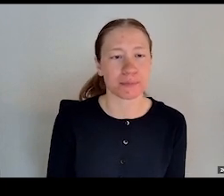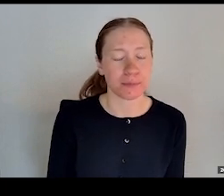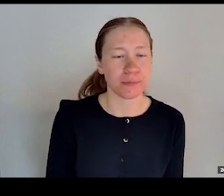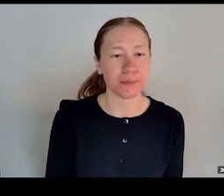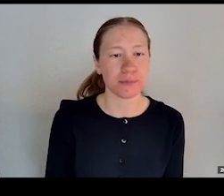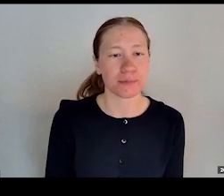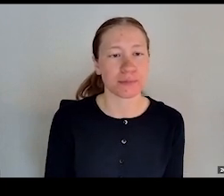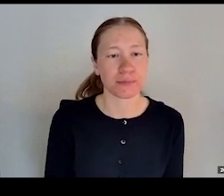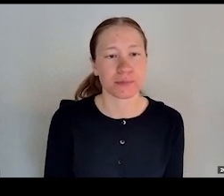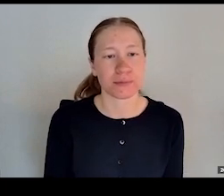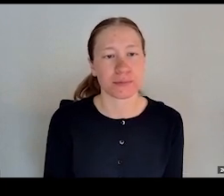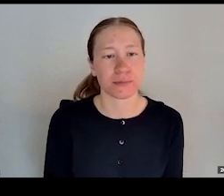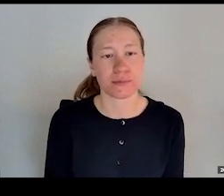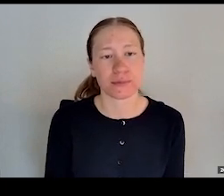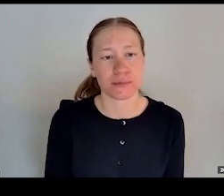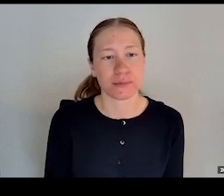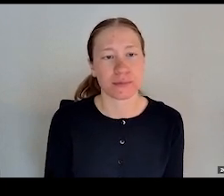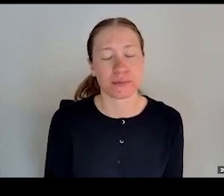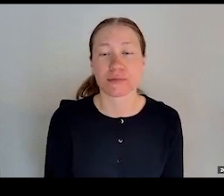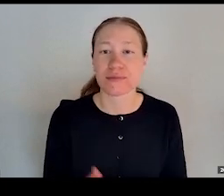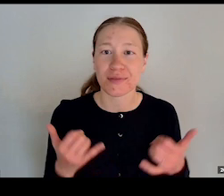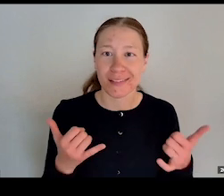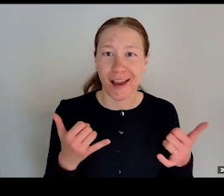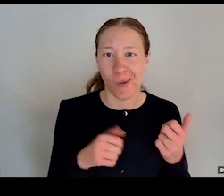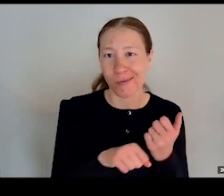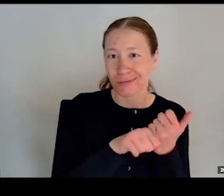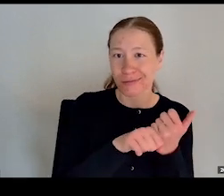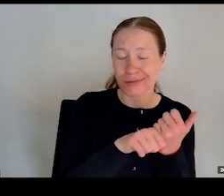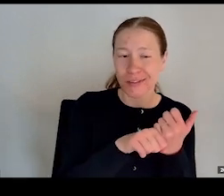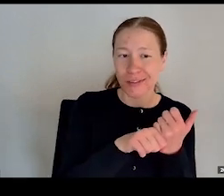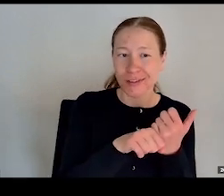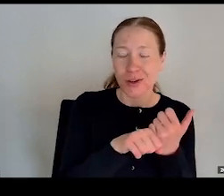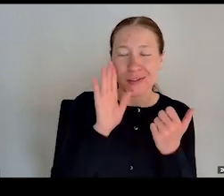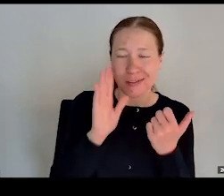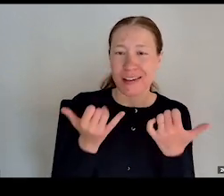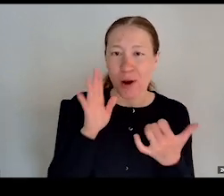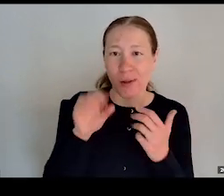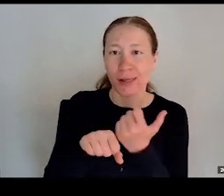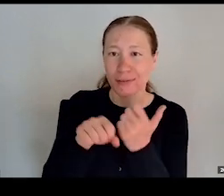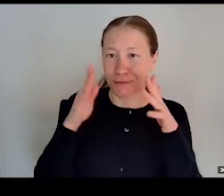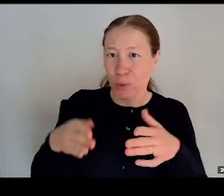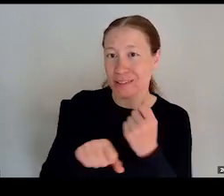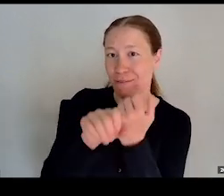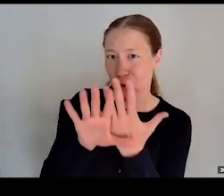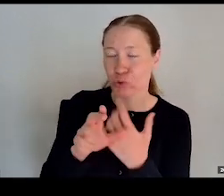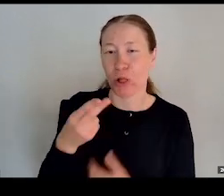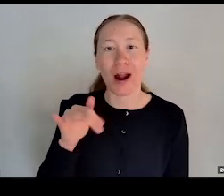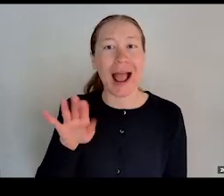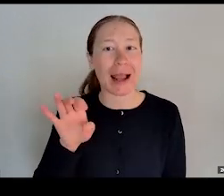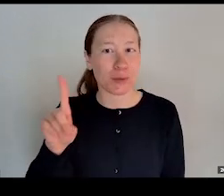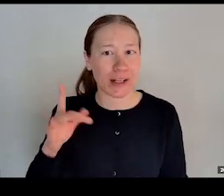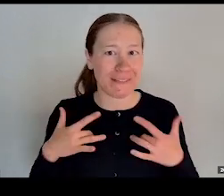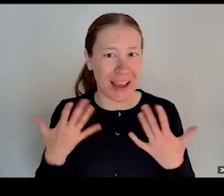So now switching over from our in-person events and looking more at the virtual and or hybrid event